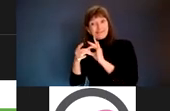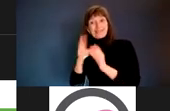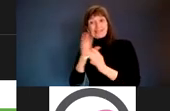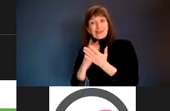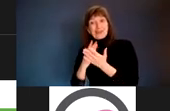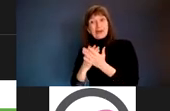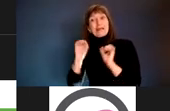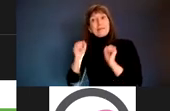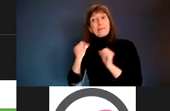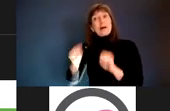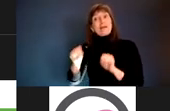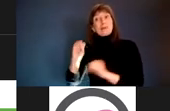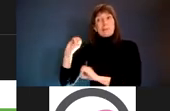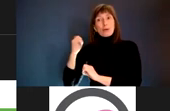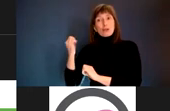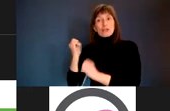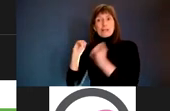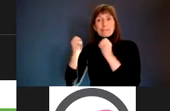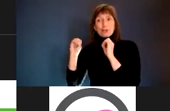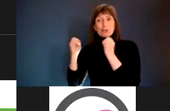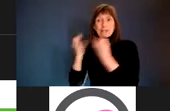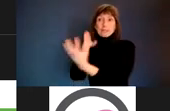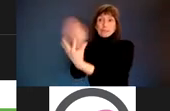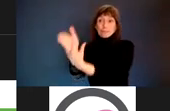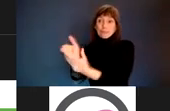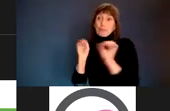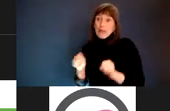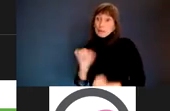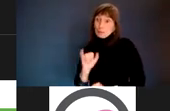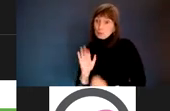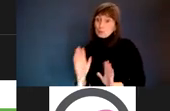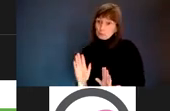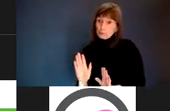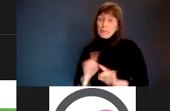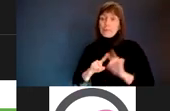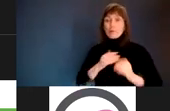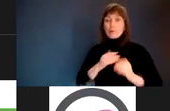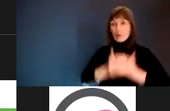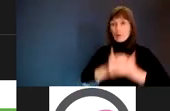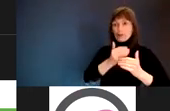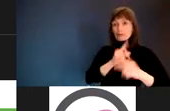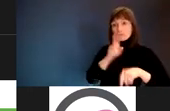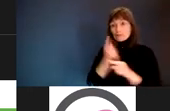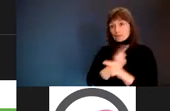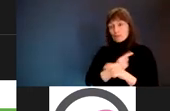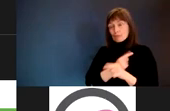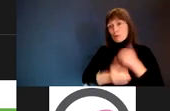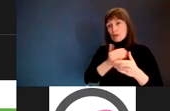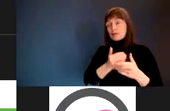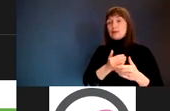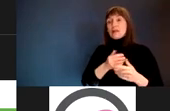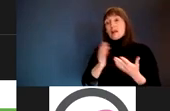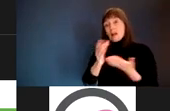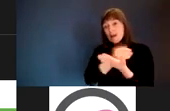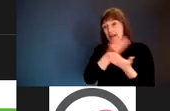So we talked a little bit about capacity versus competency. And again, I would suggest to you, the analogy is more